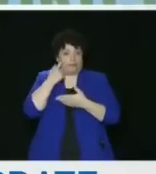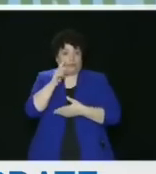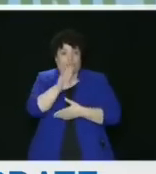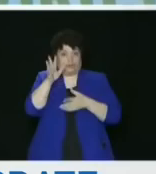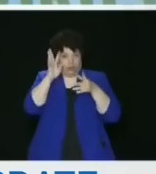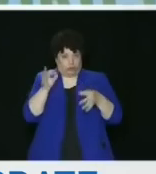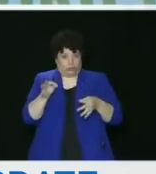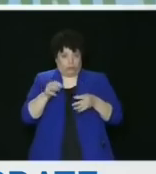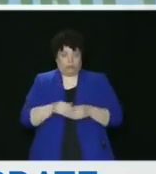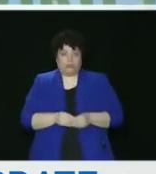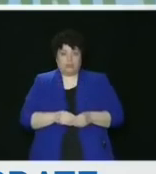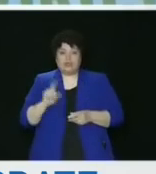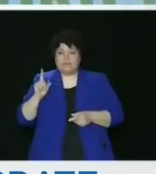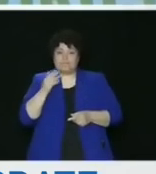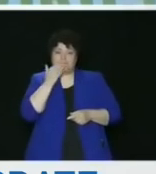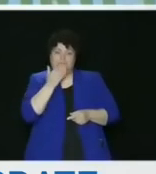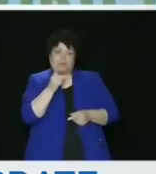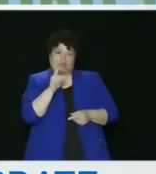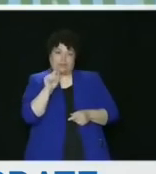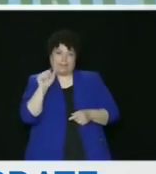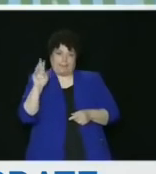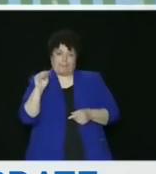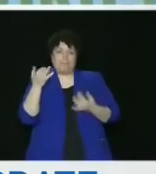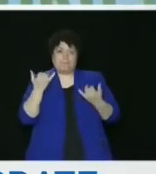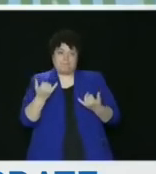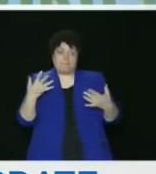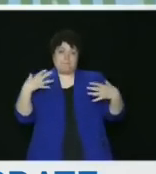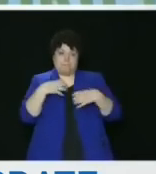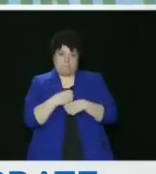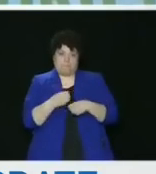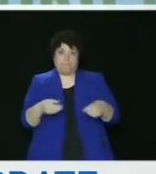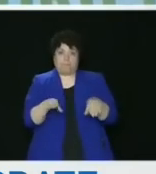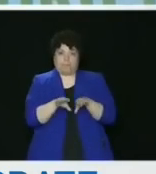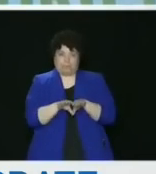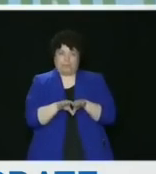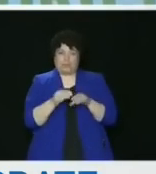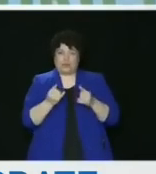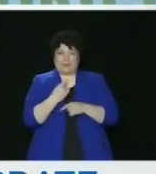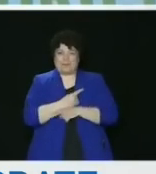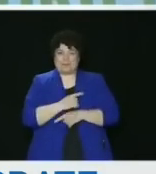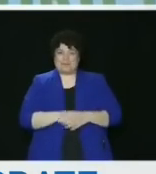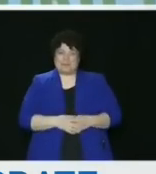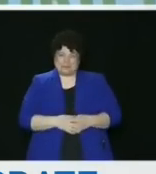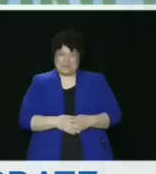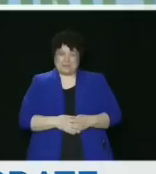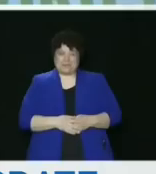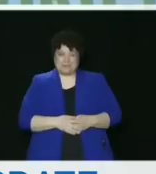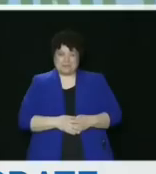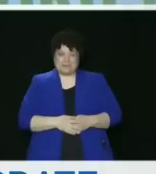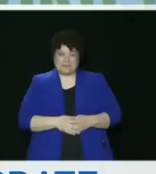Thank you, Dr. Tam. C'est ce qui met fin à la conférence de presse pour aujourd'hui. This concludes our press conference.